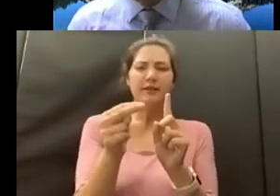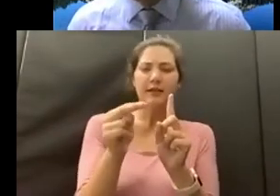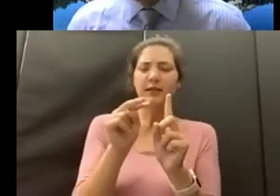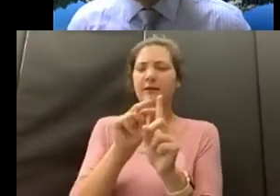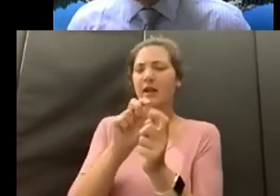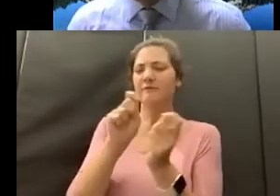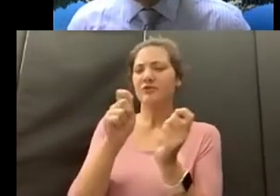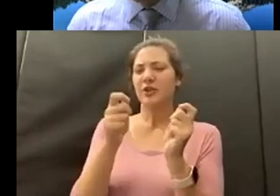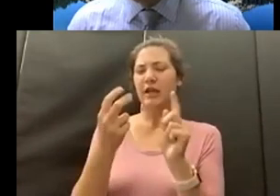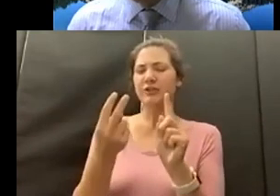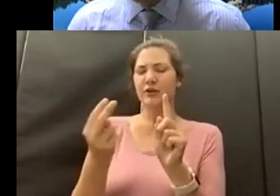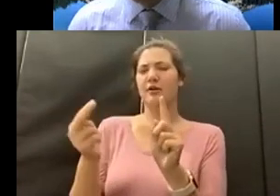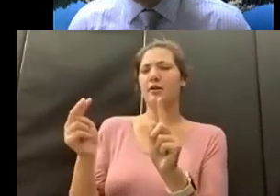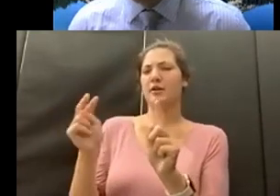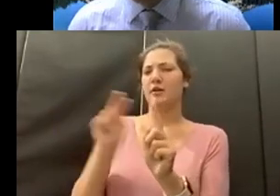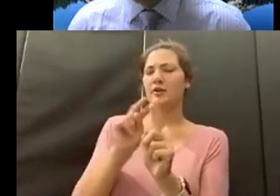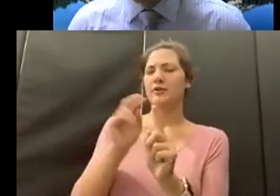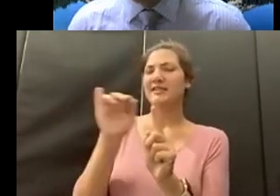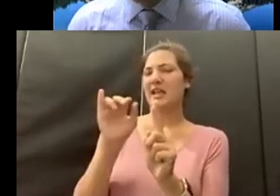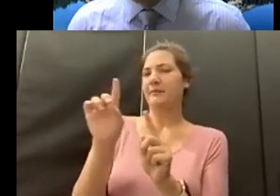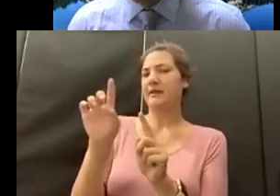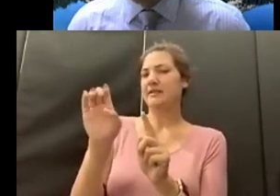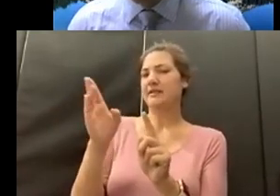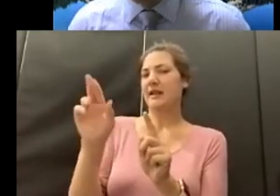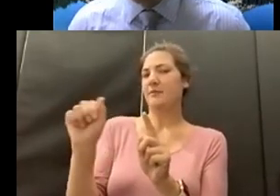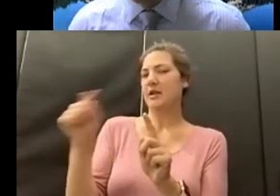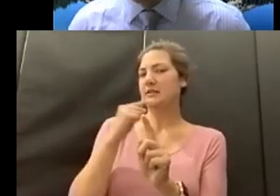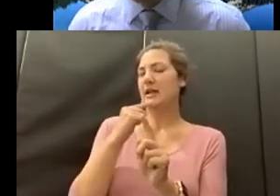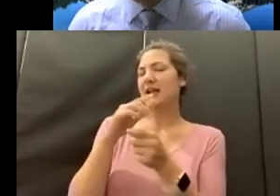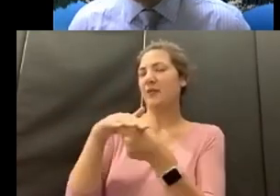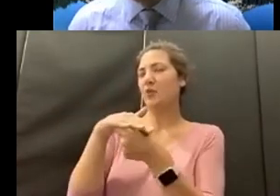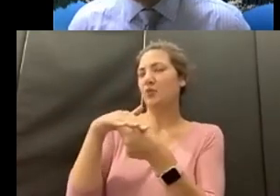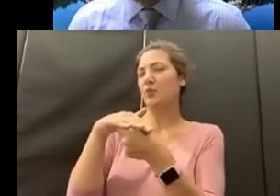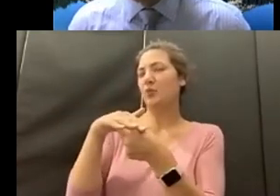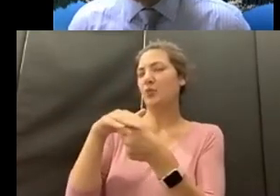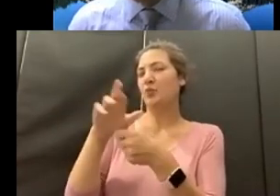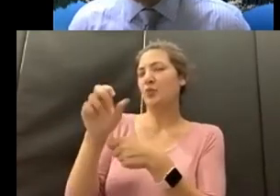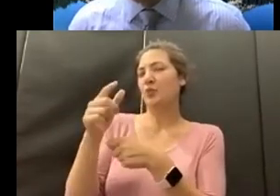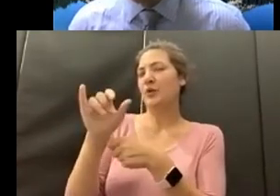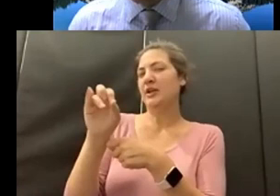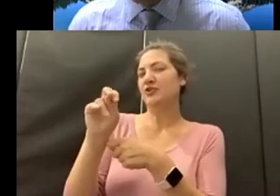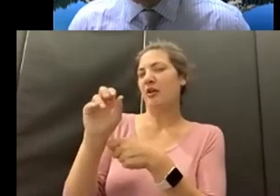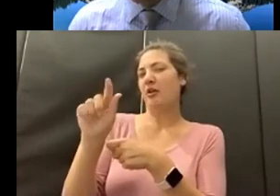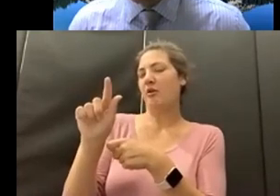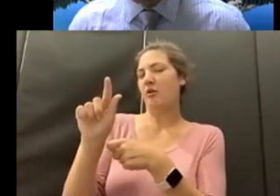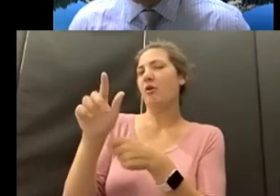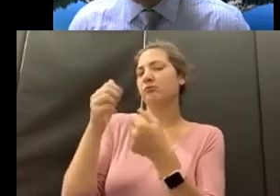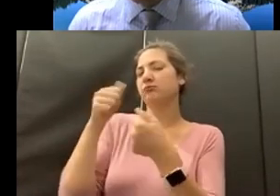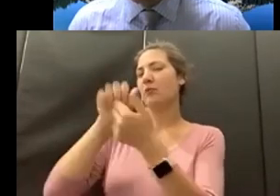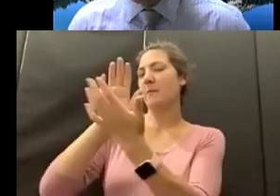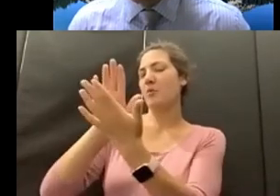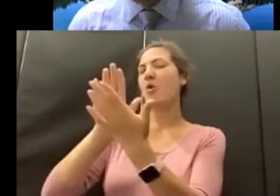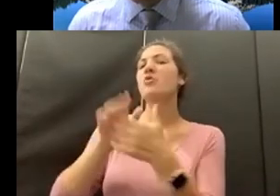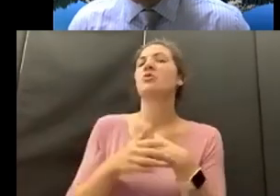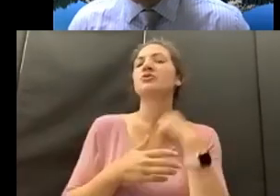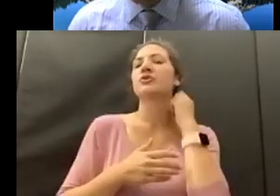my colleague Deborah said, you know, this kind of regional approach, and then if we stop separating out, you know,